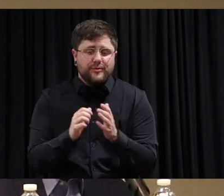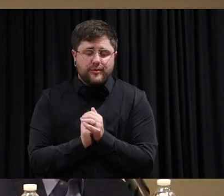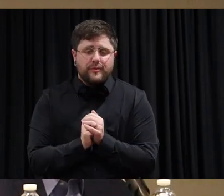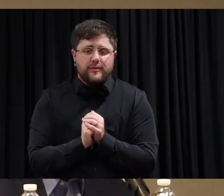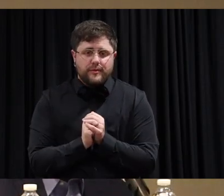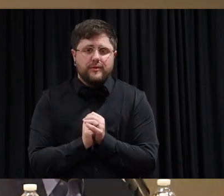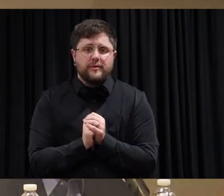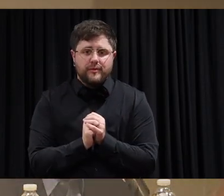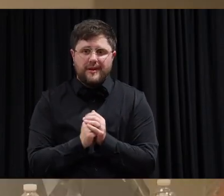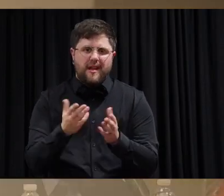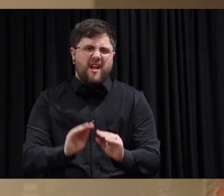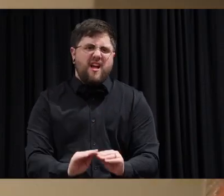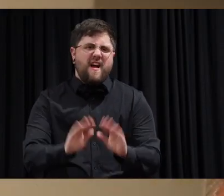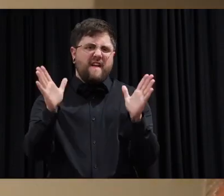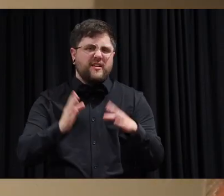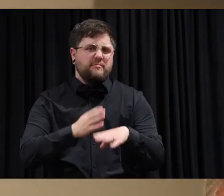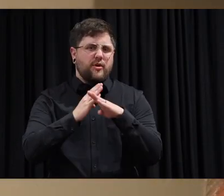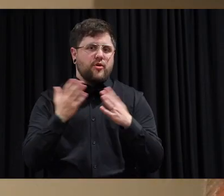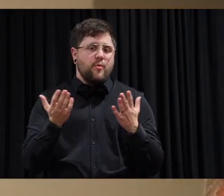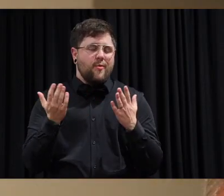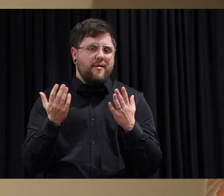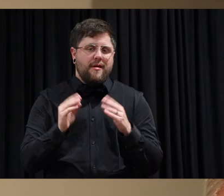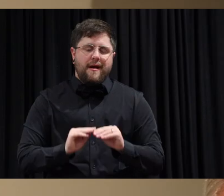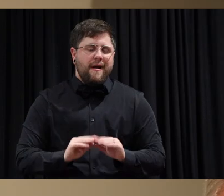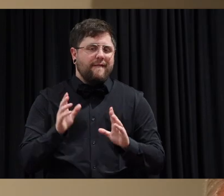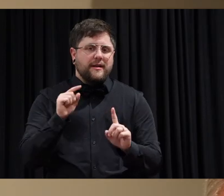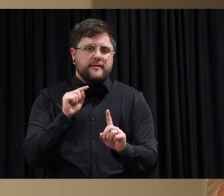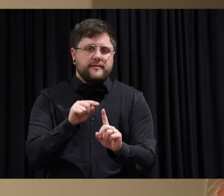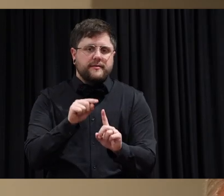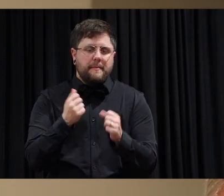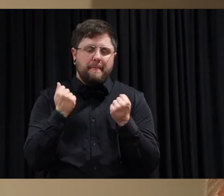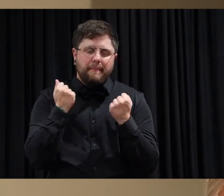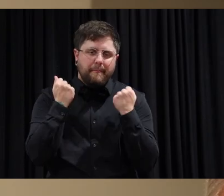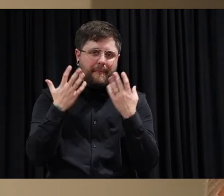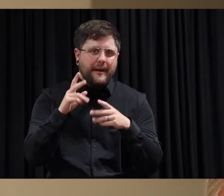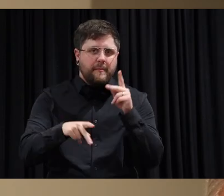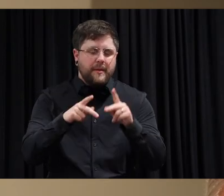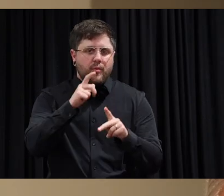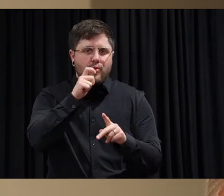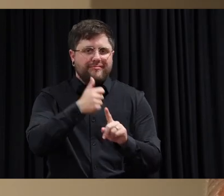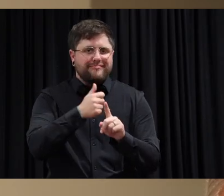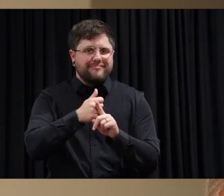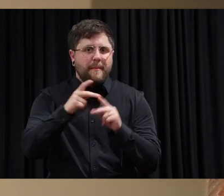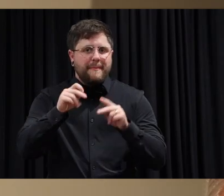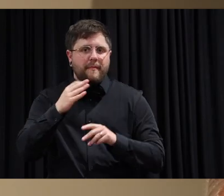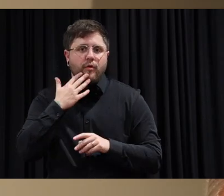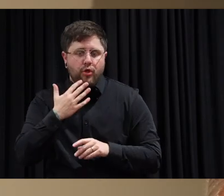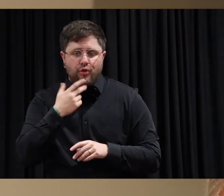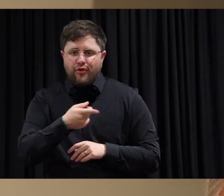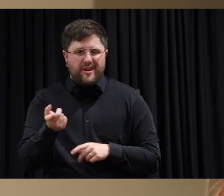the obvious barrier, obviously, is that many people who are people of color